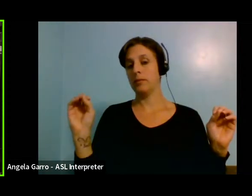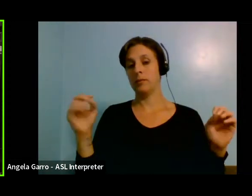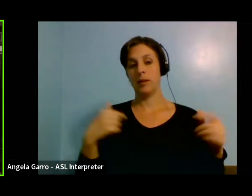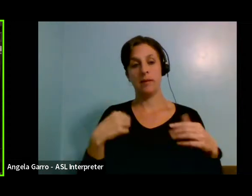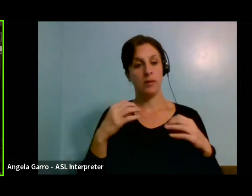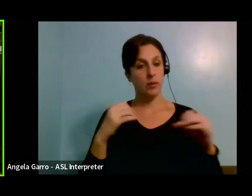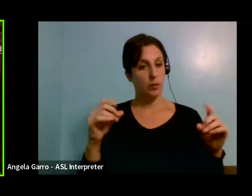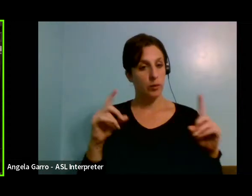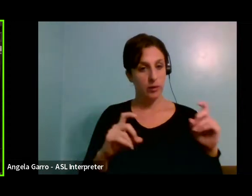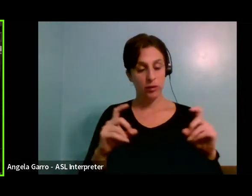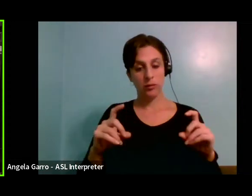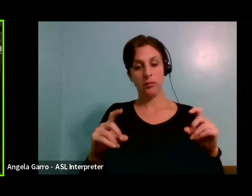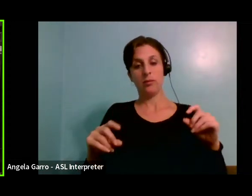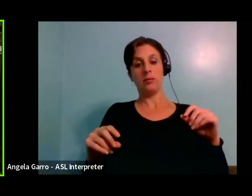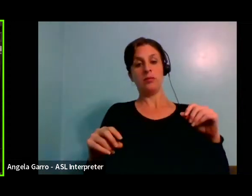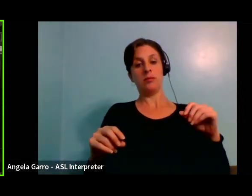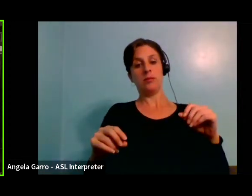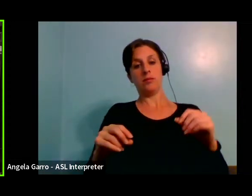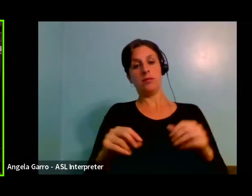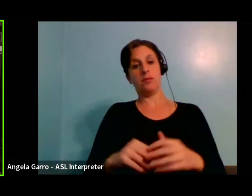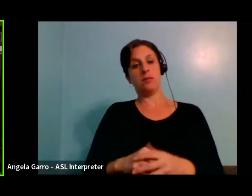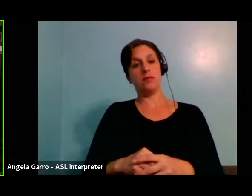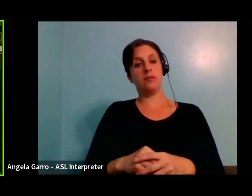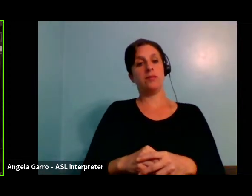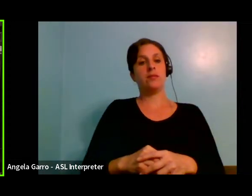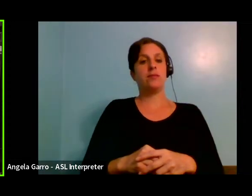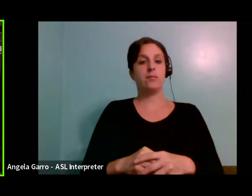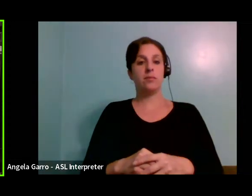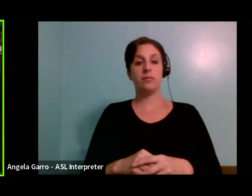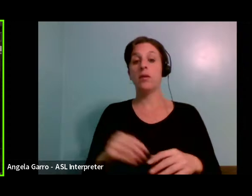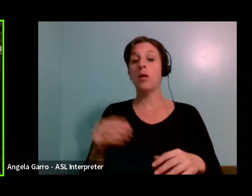any questions. I can,